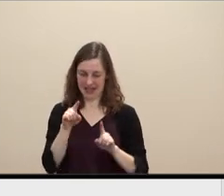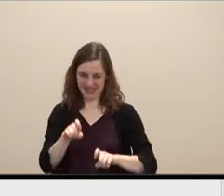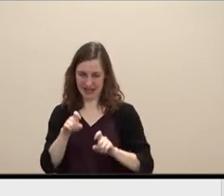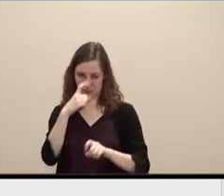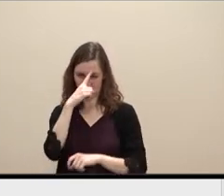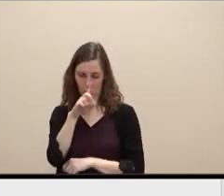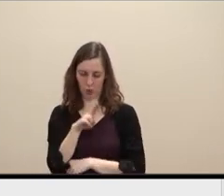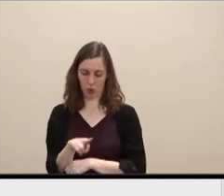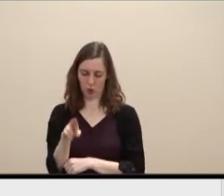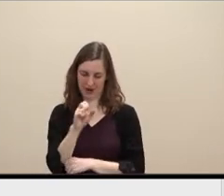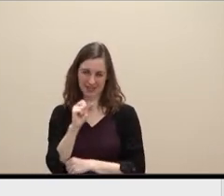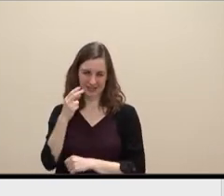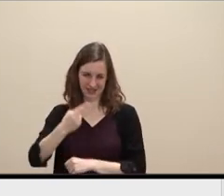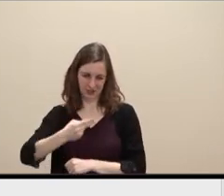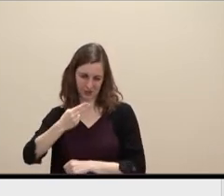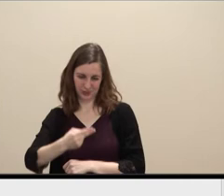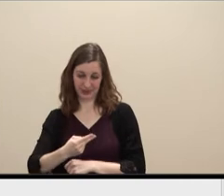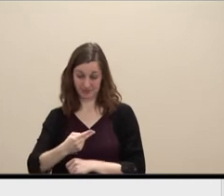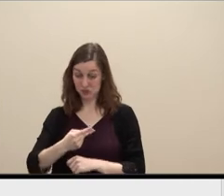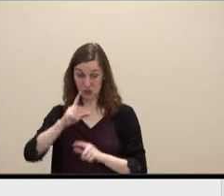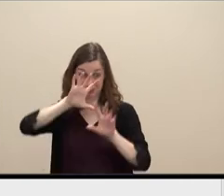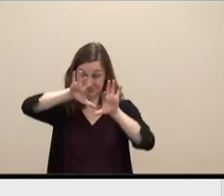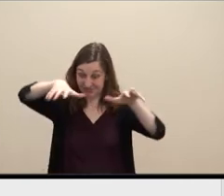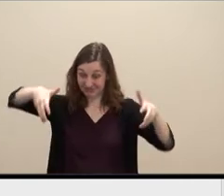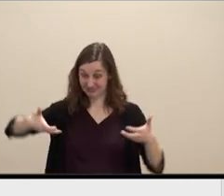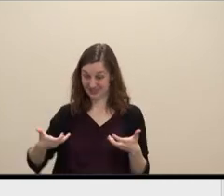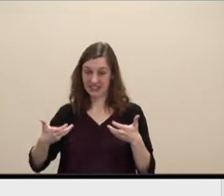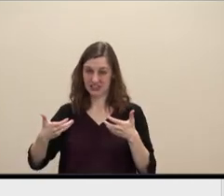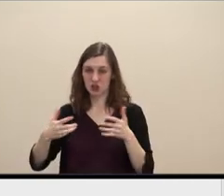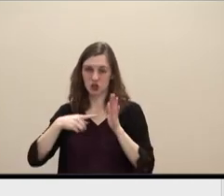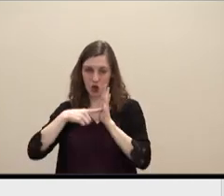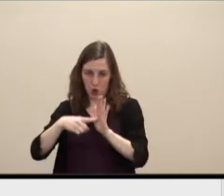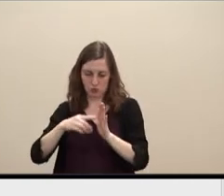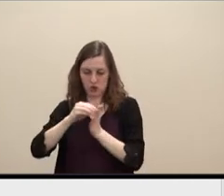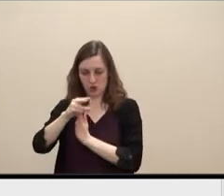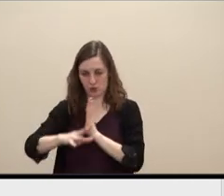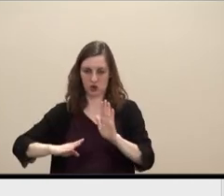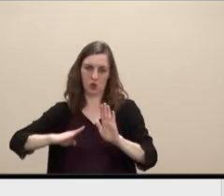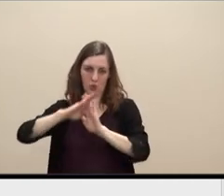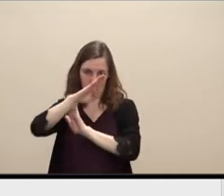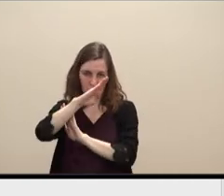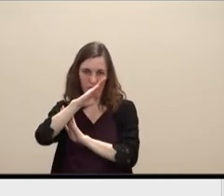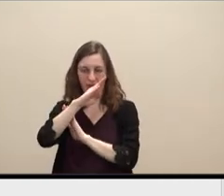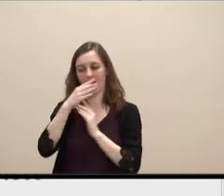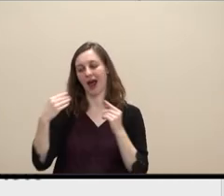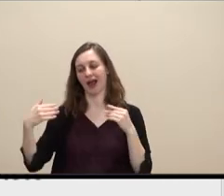our growth measures and really align well with the assessments that are already in play.